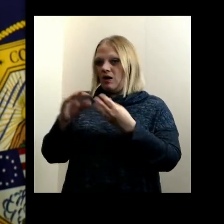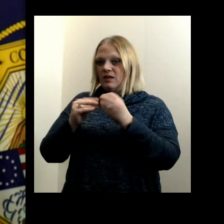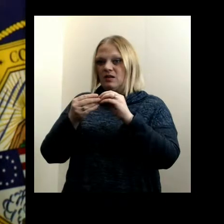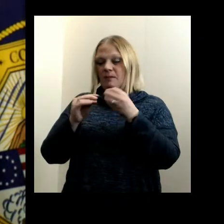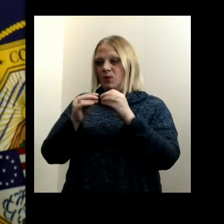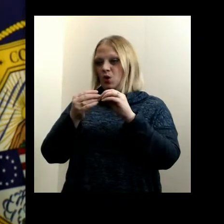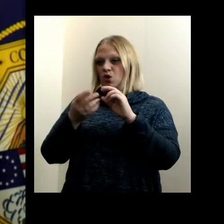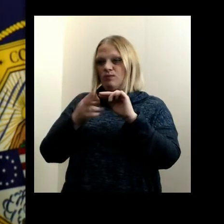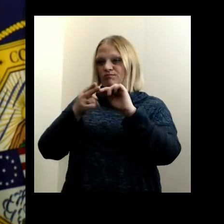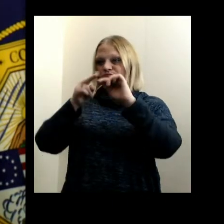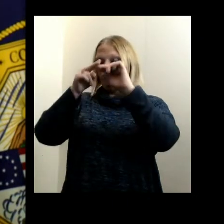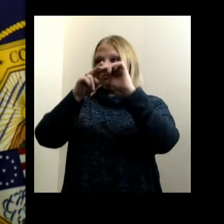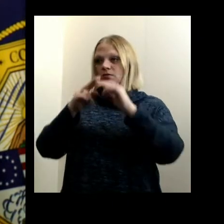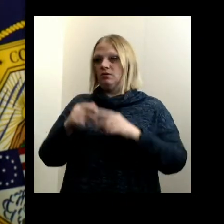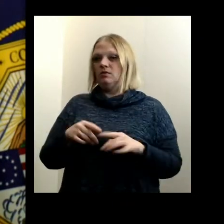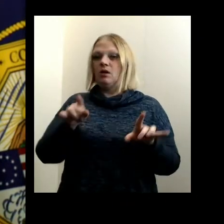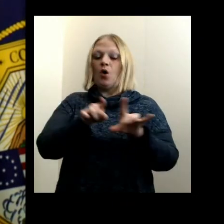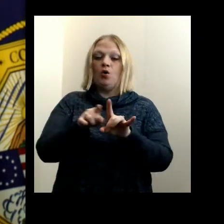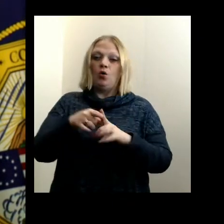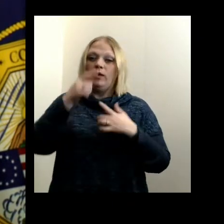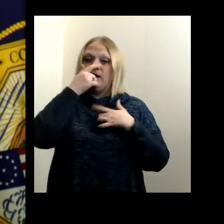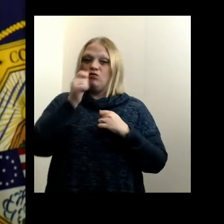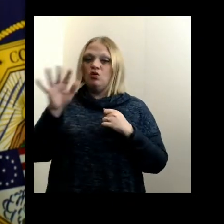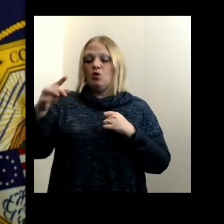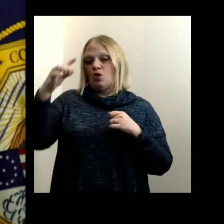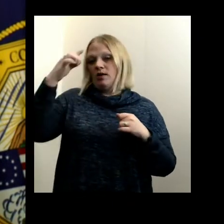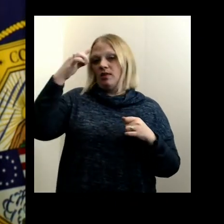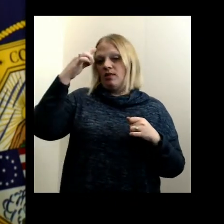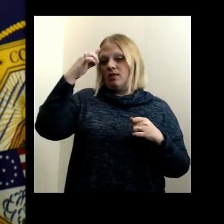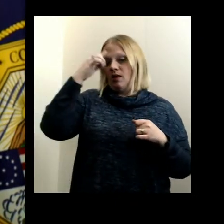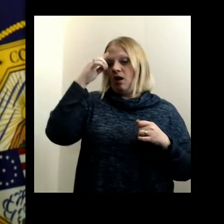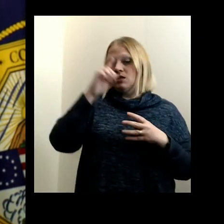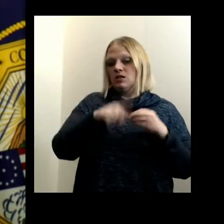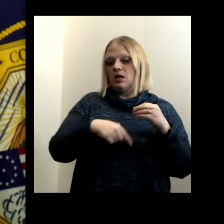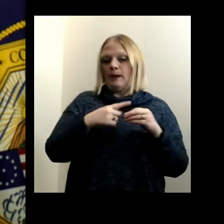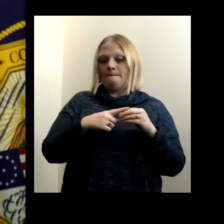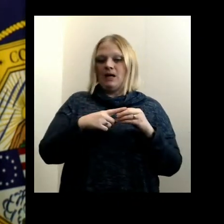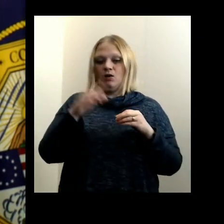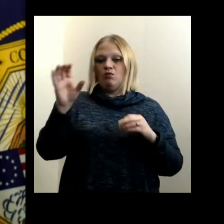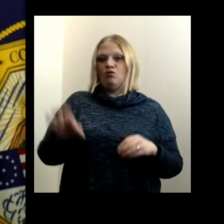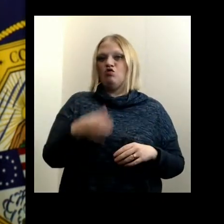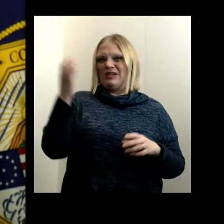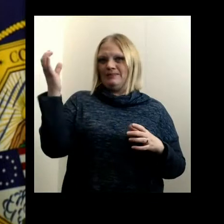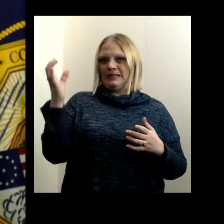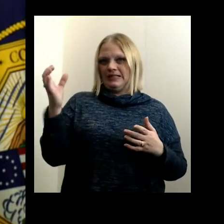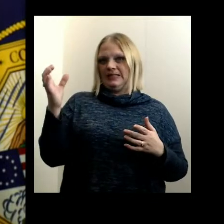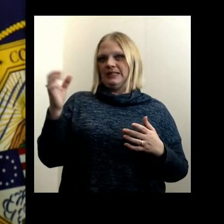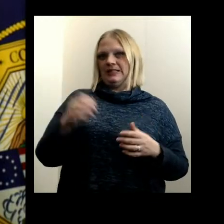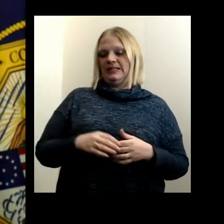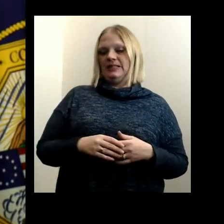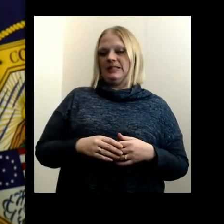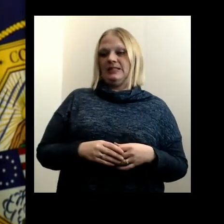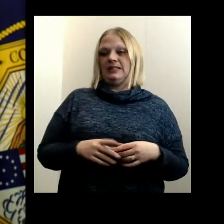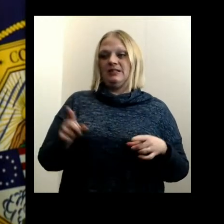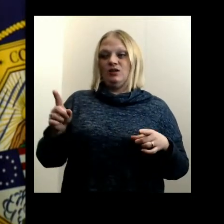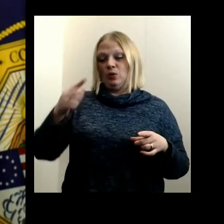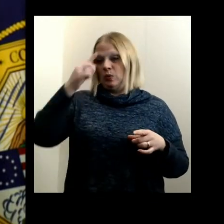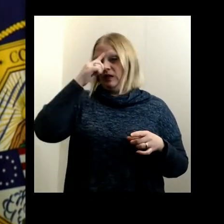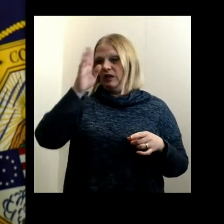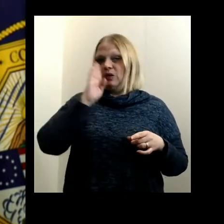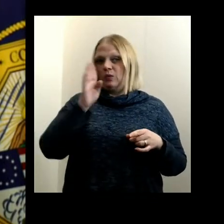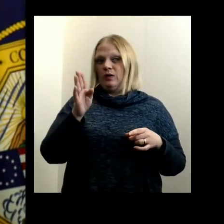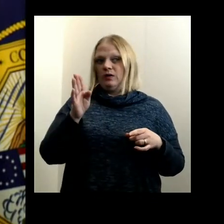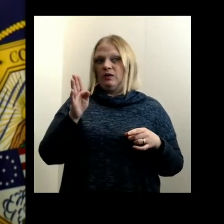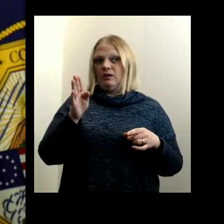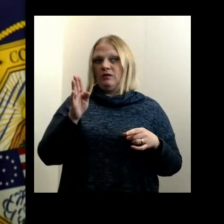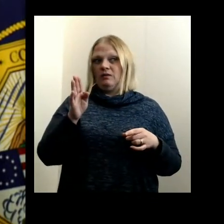be so high. And I'm also interested in your thoughts about Christmas, if you think that there is going to be greater